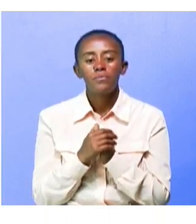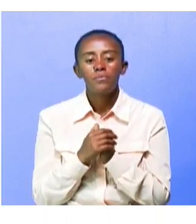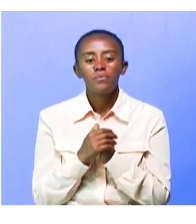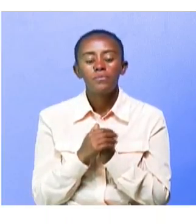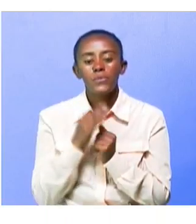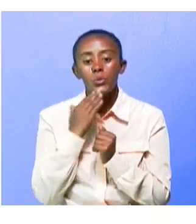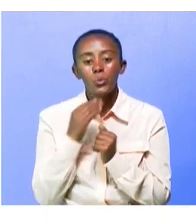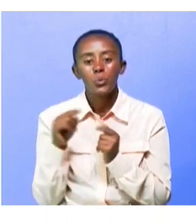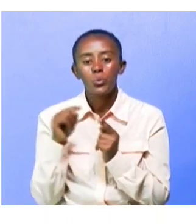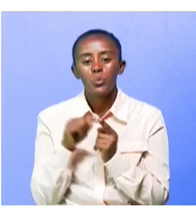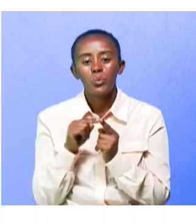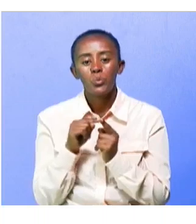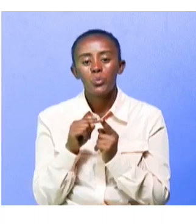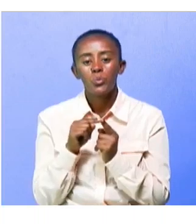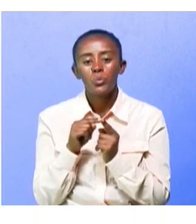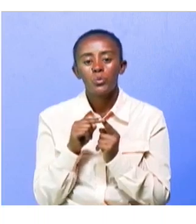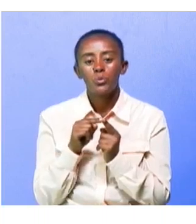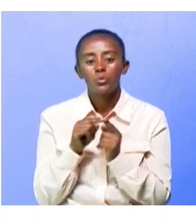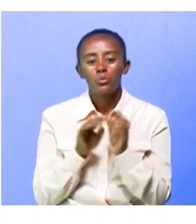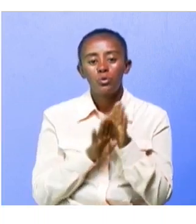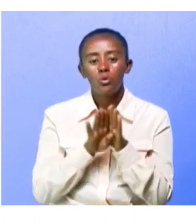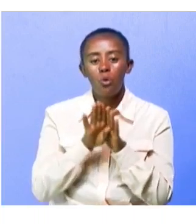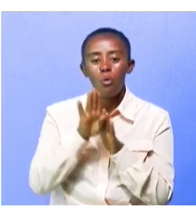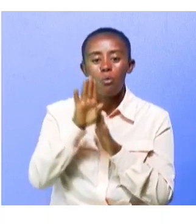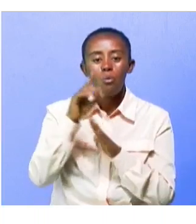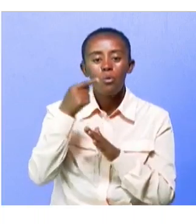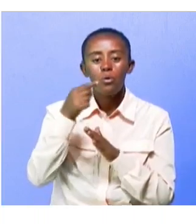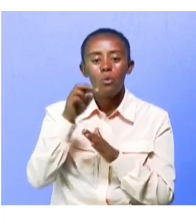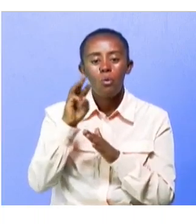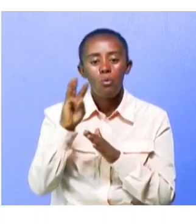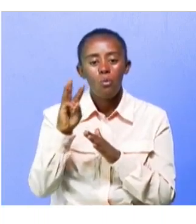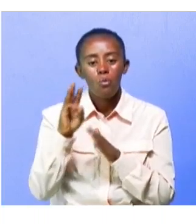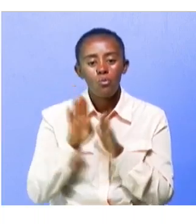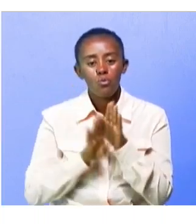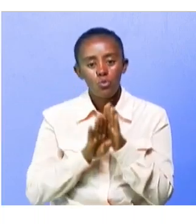to grow